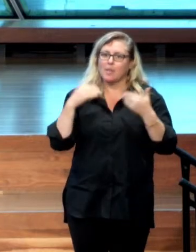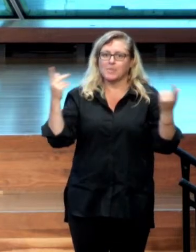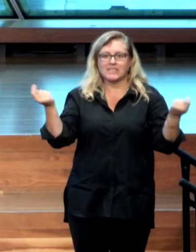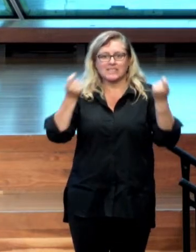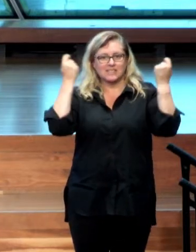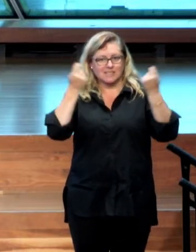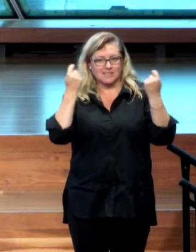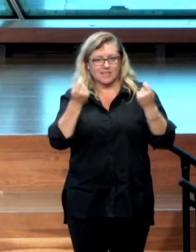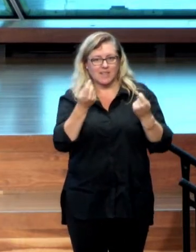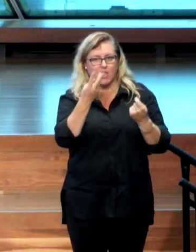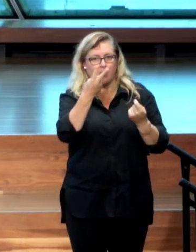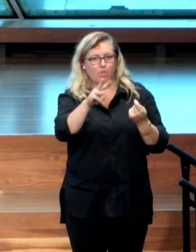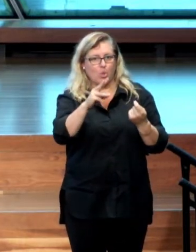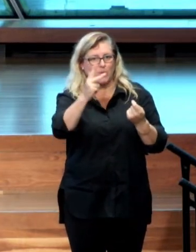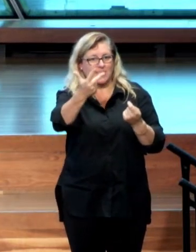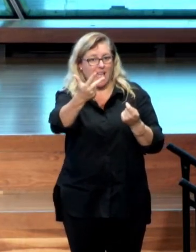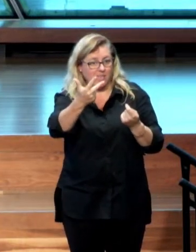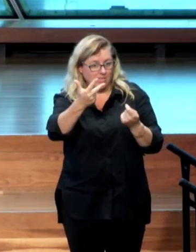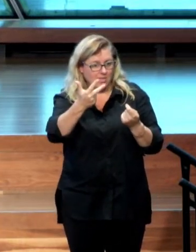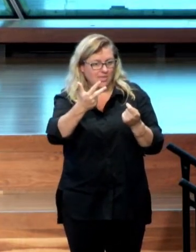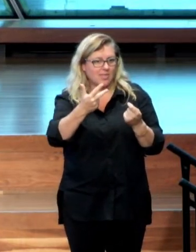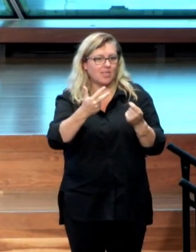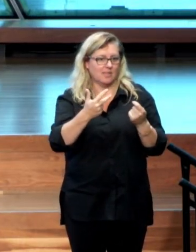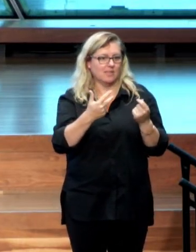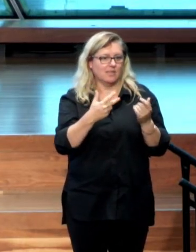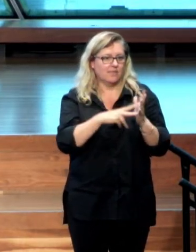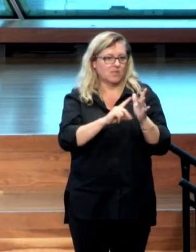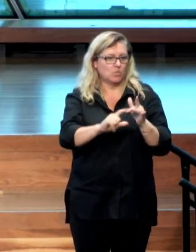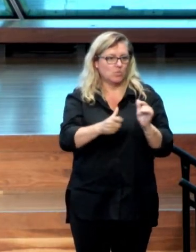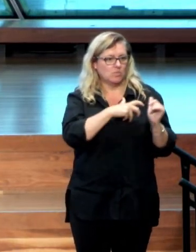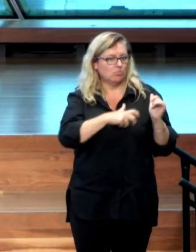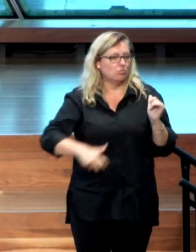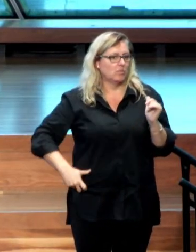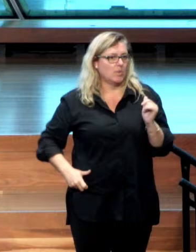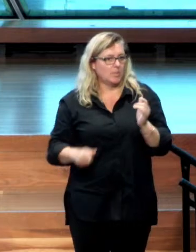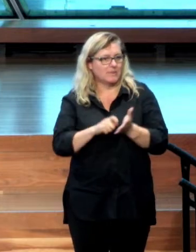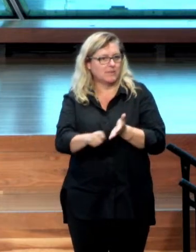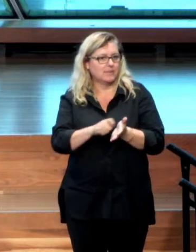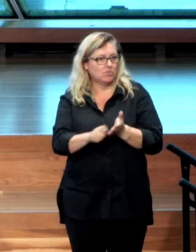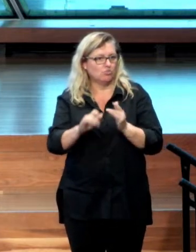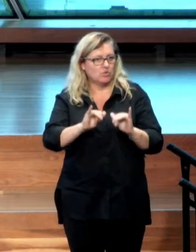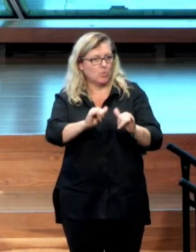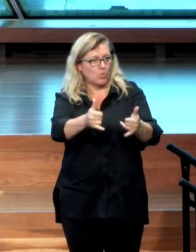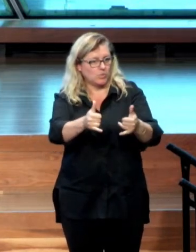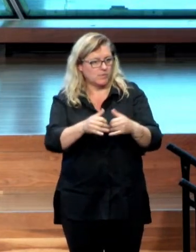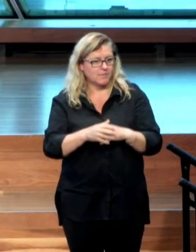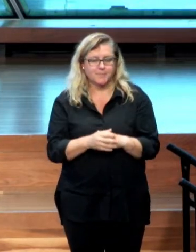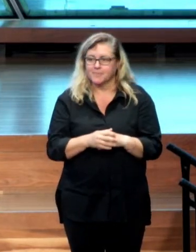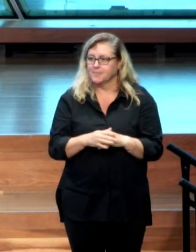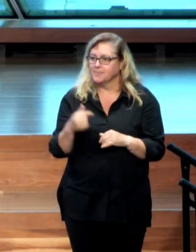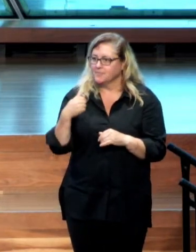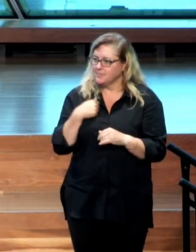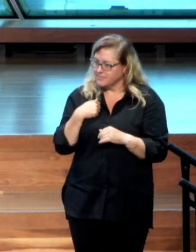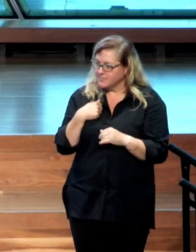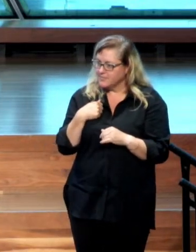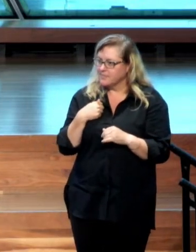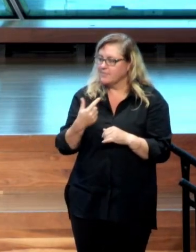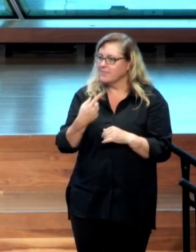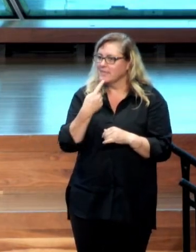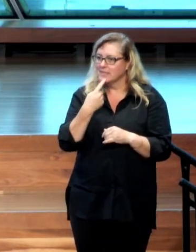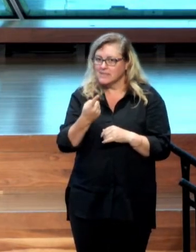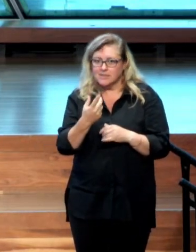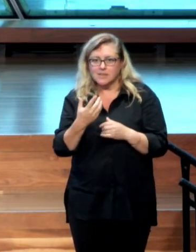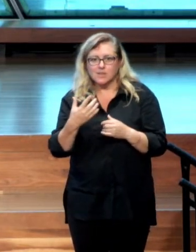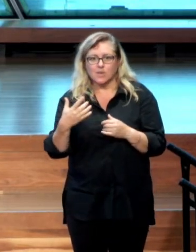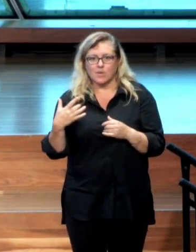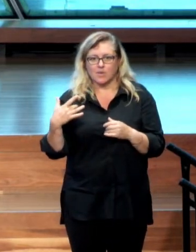the 38th Annual Victorian Premiers Literary Awards. I'm also excited to be able to share the evening, as I said before, with